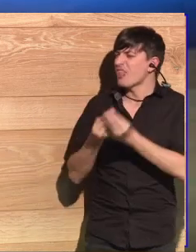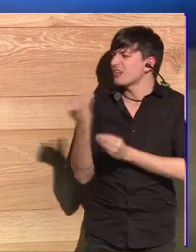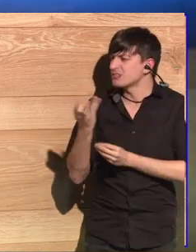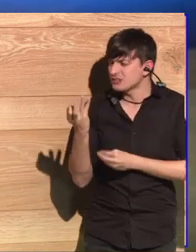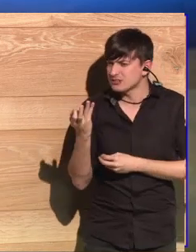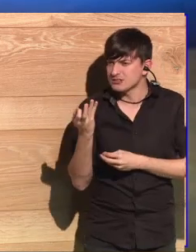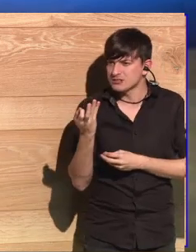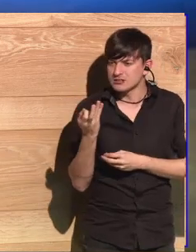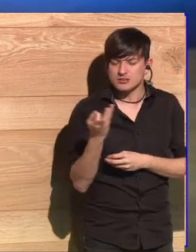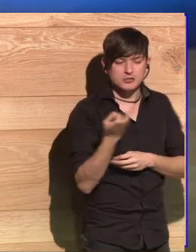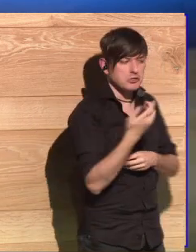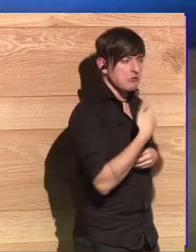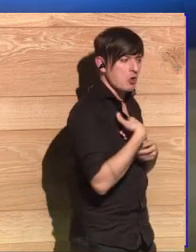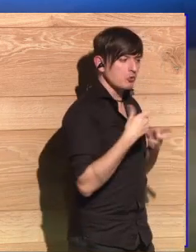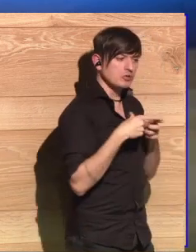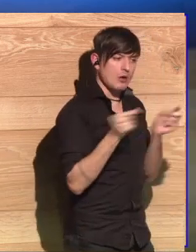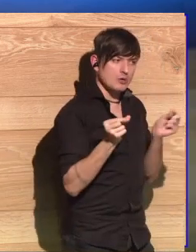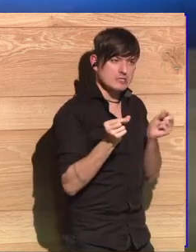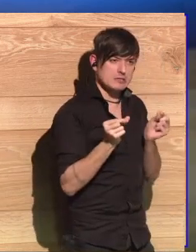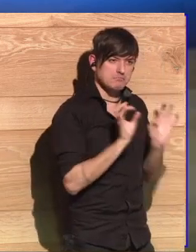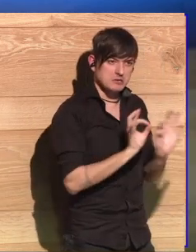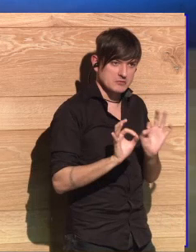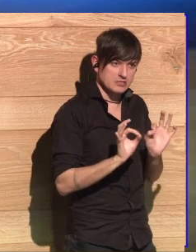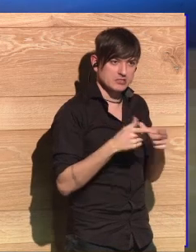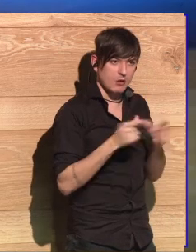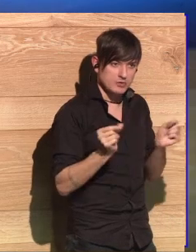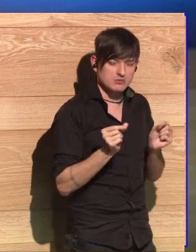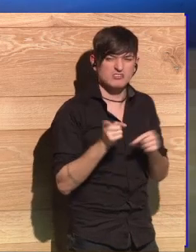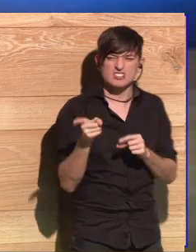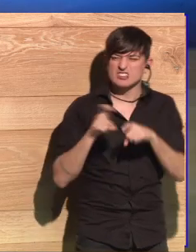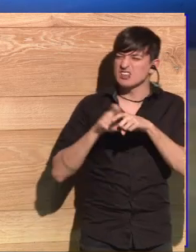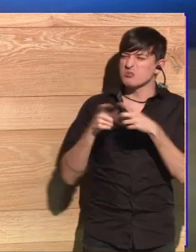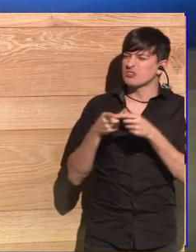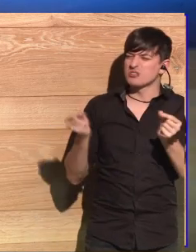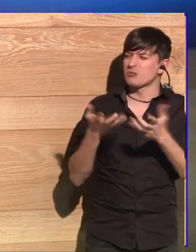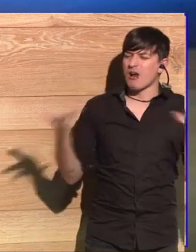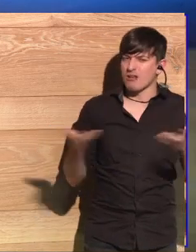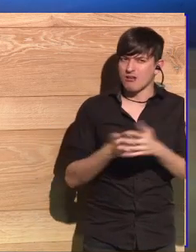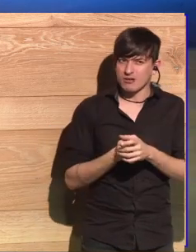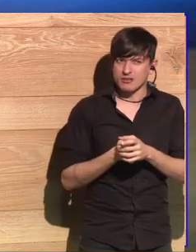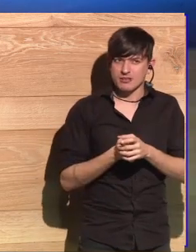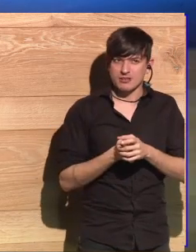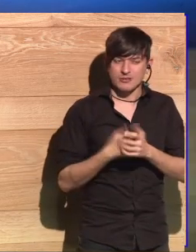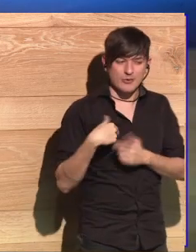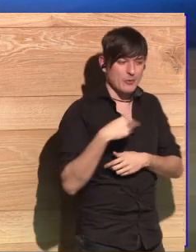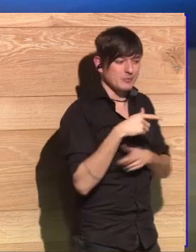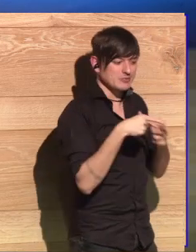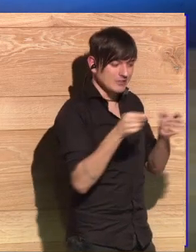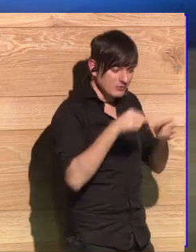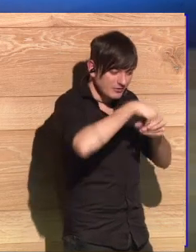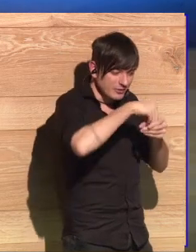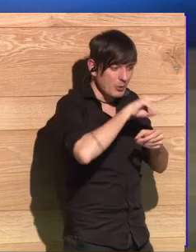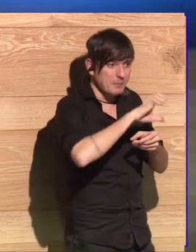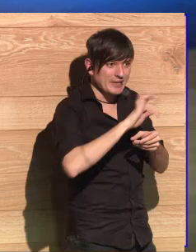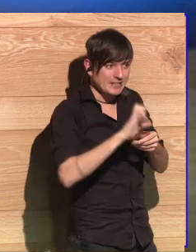making a sandwich." I said, "What kind of sandwich?" He said, "A Peter sandwich."